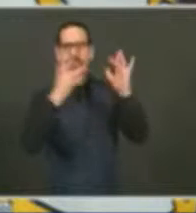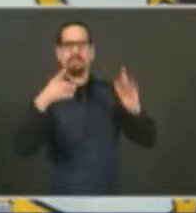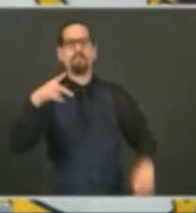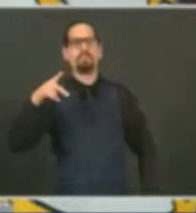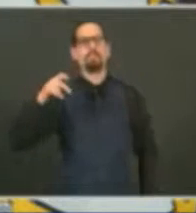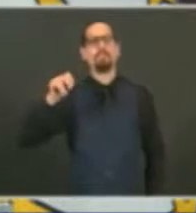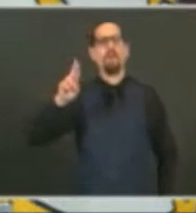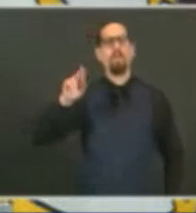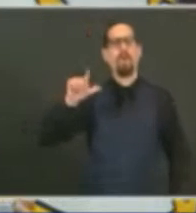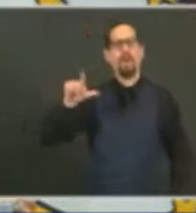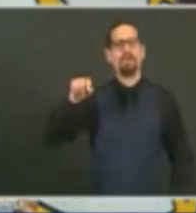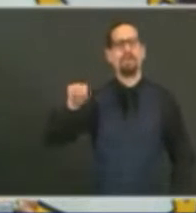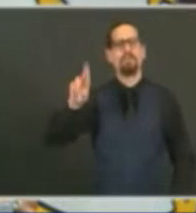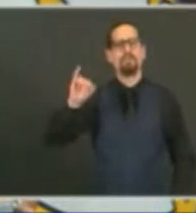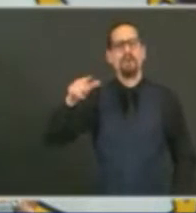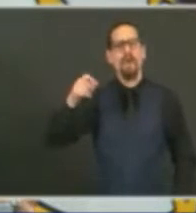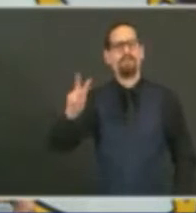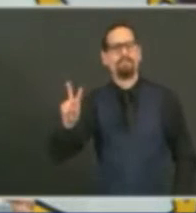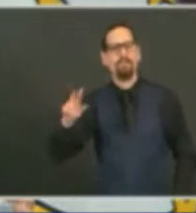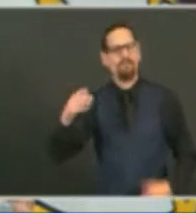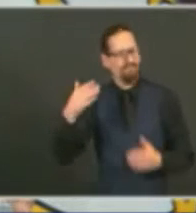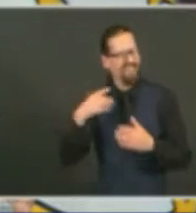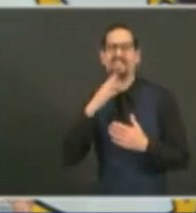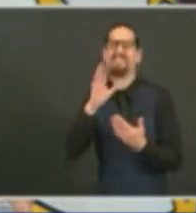portal.ri.gov. It's simpler now.